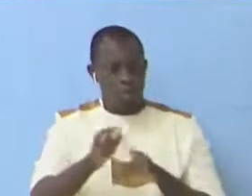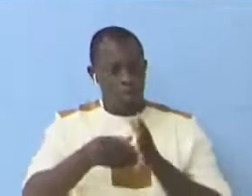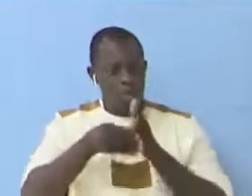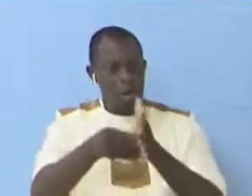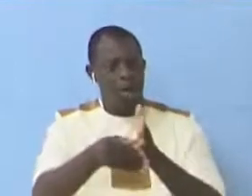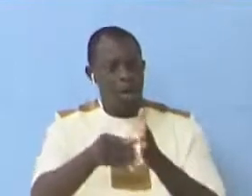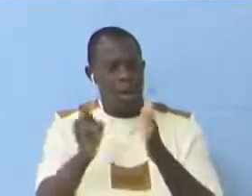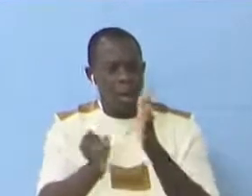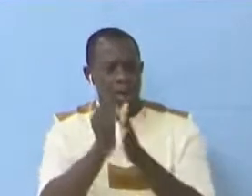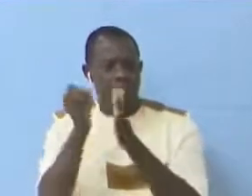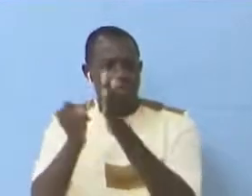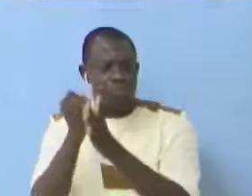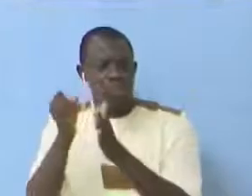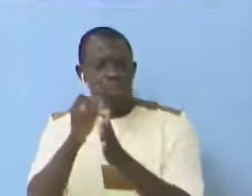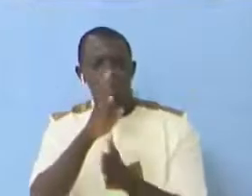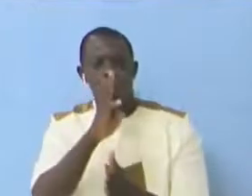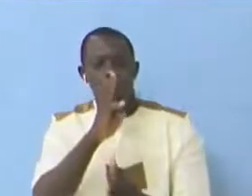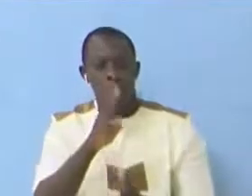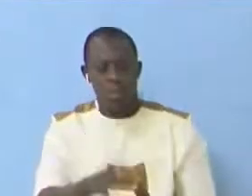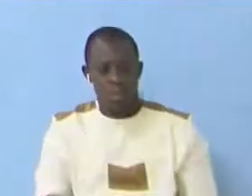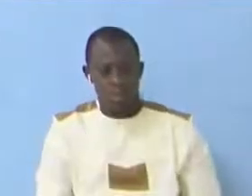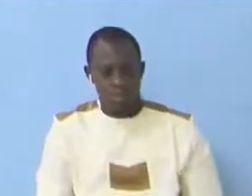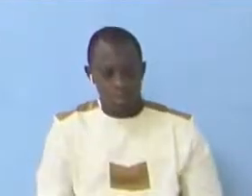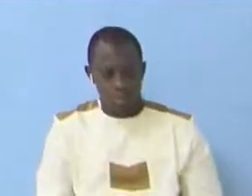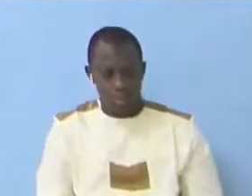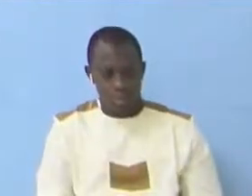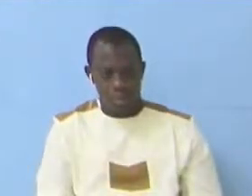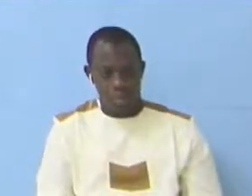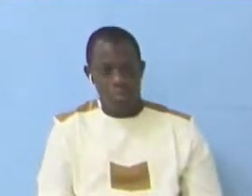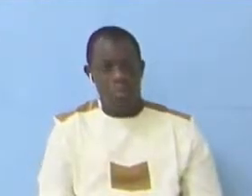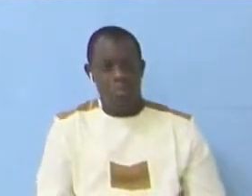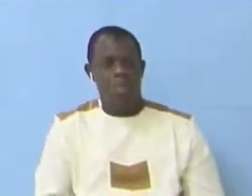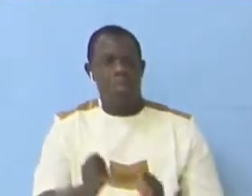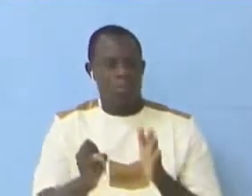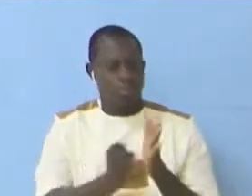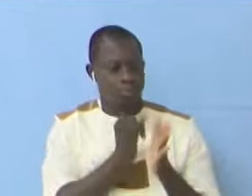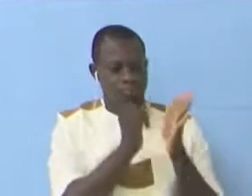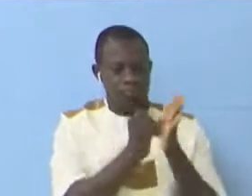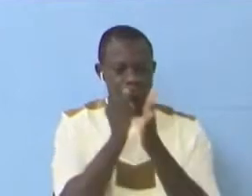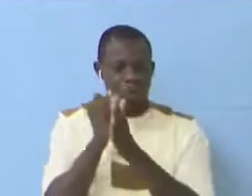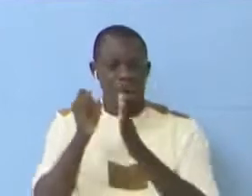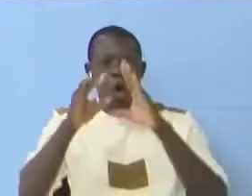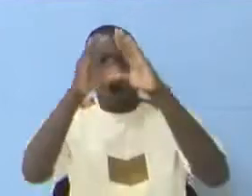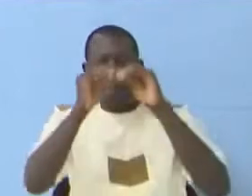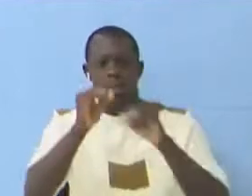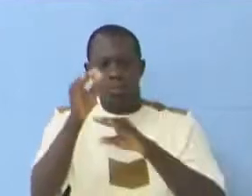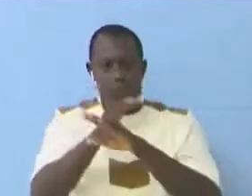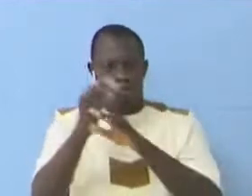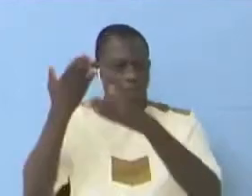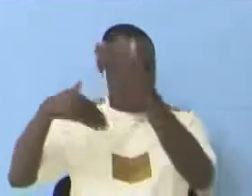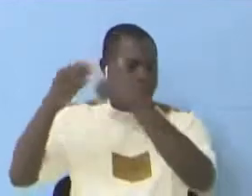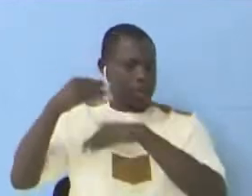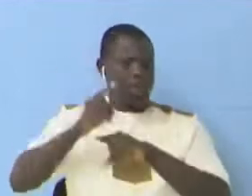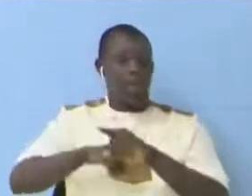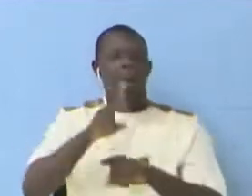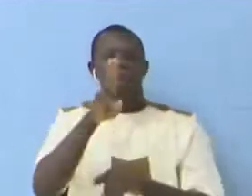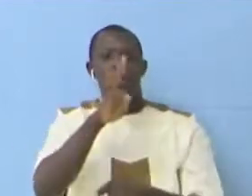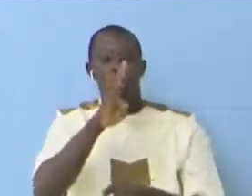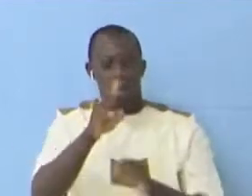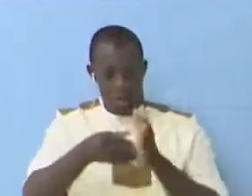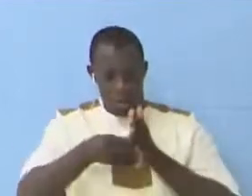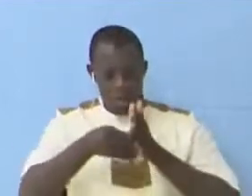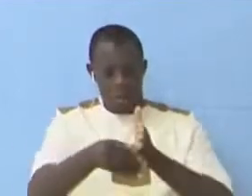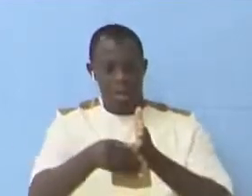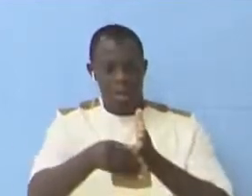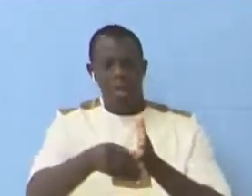jiite woon gëstu yi ñu ci doon def. The investigation department at the time was headed by Fode